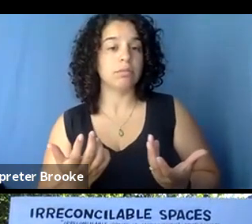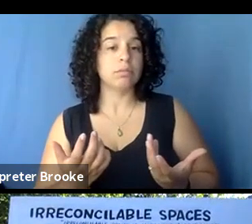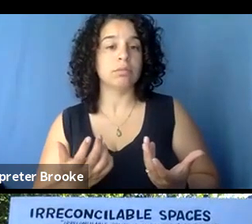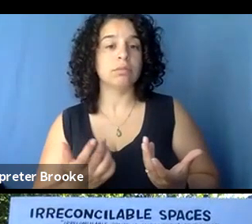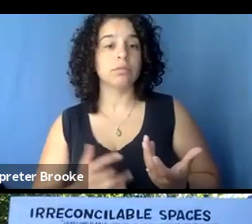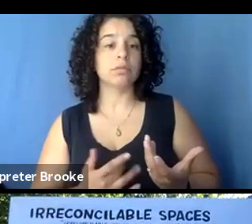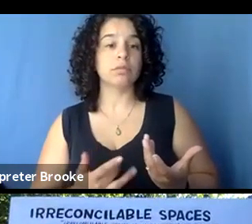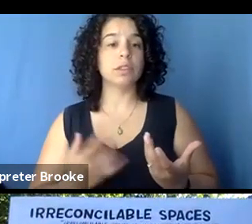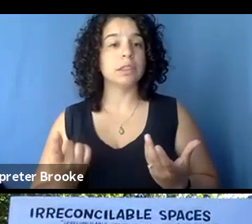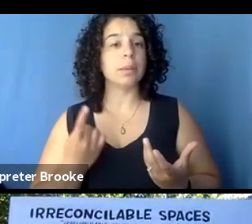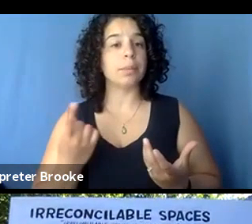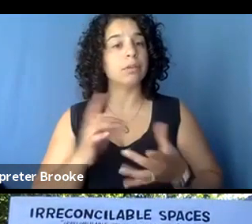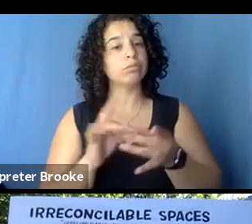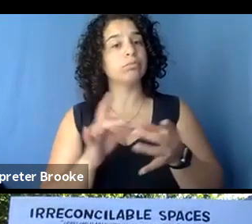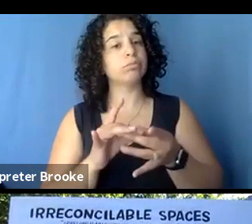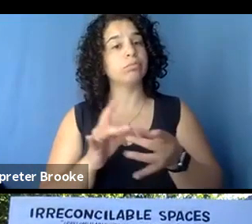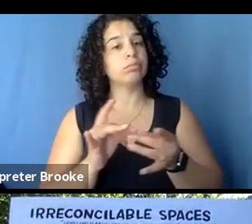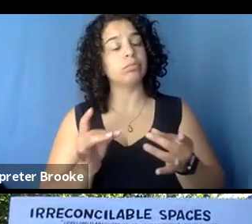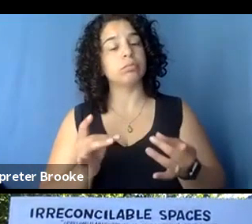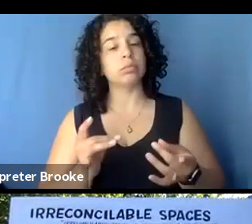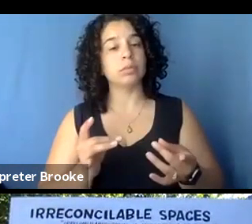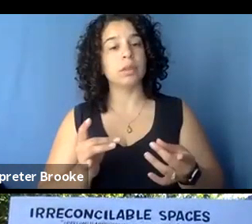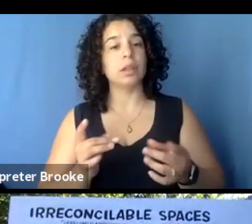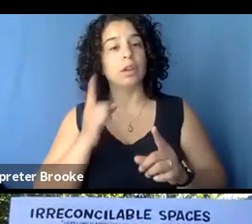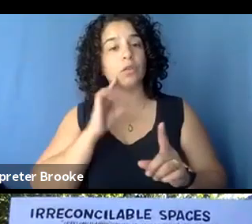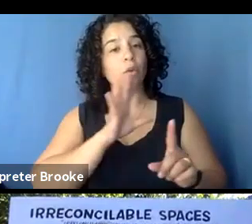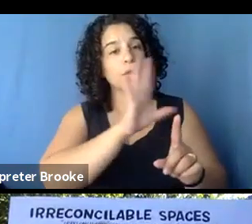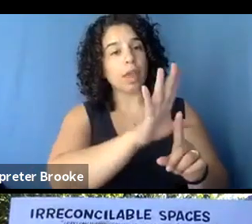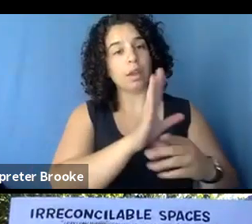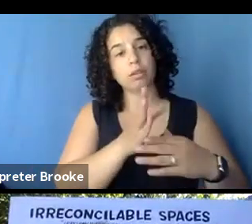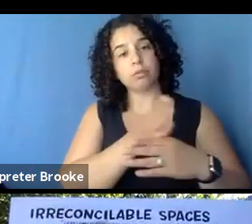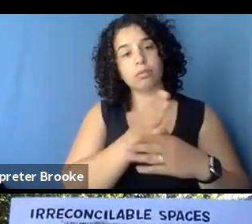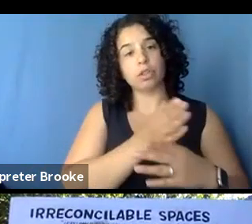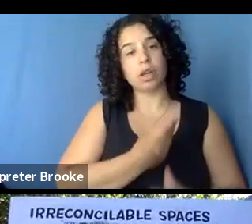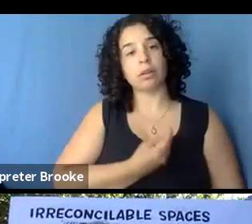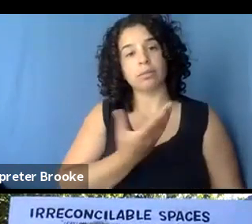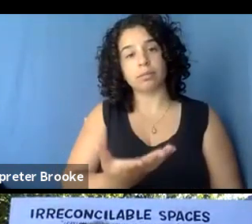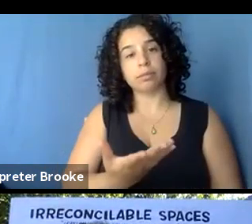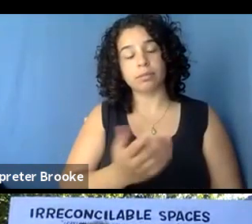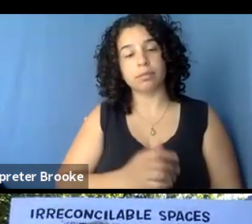calling and impetus to someone else's sharing.